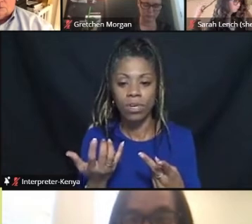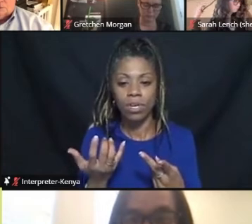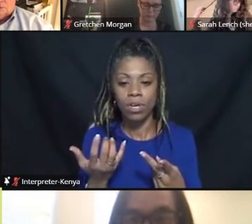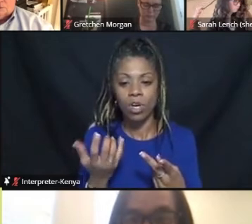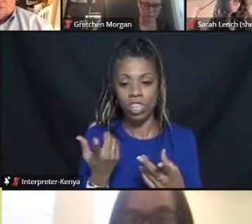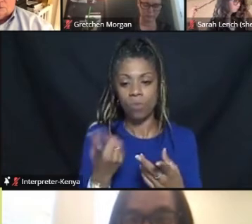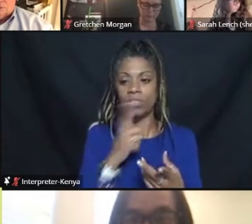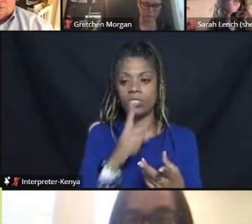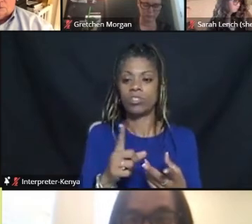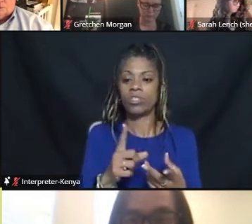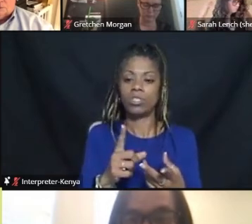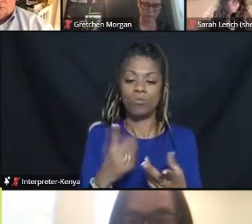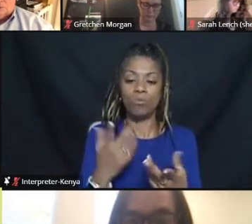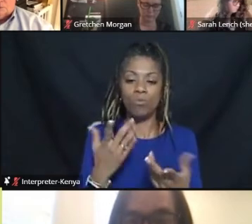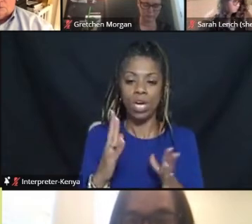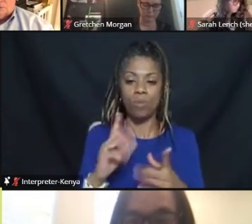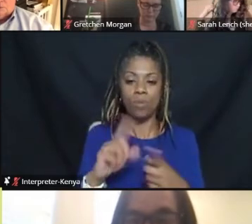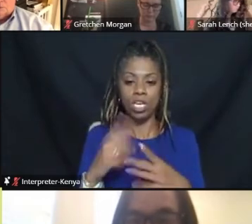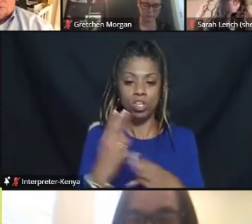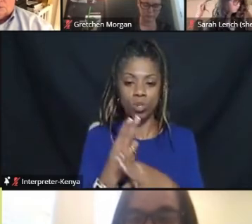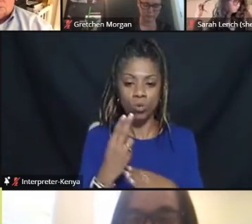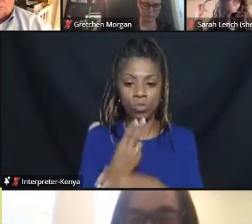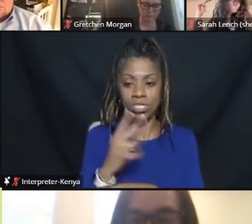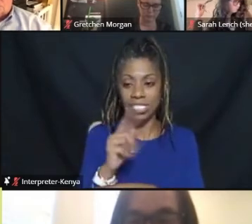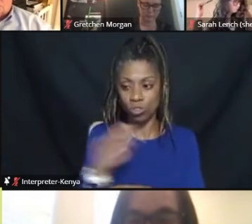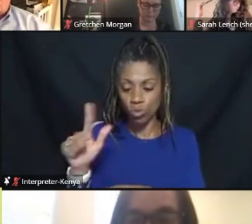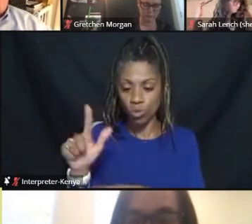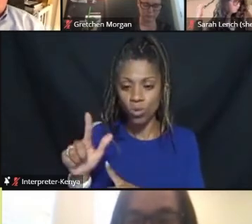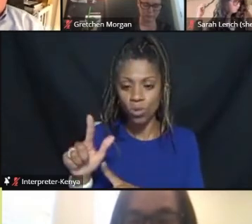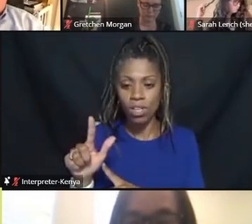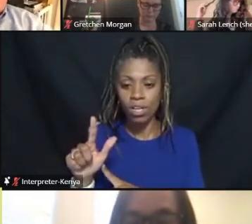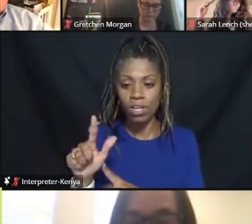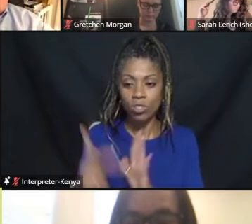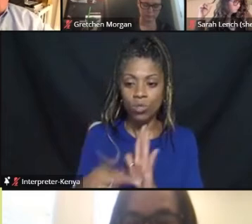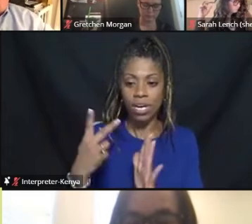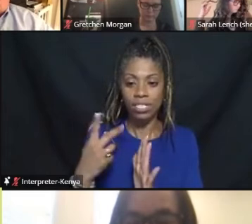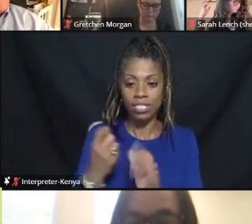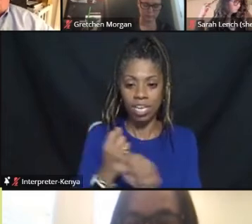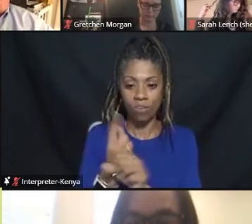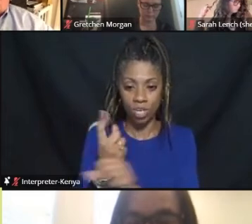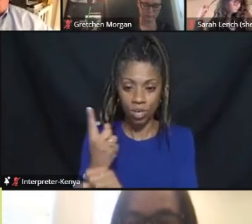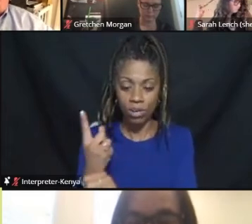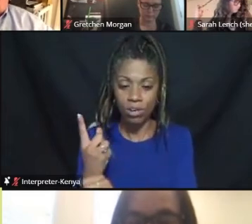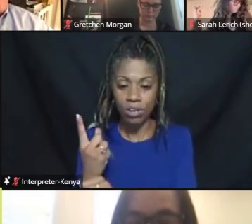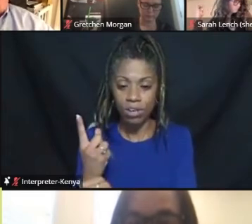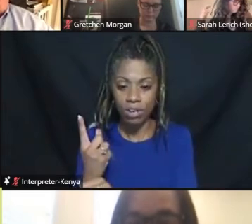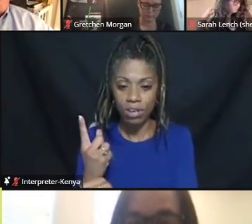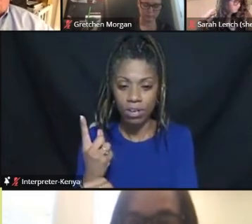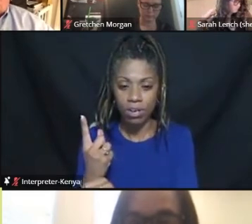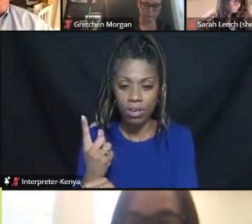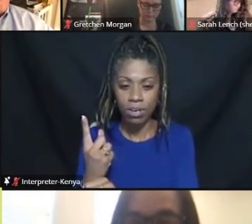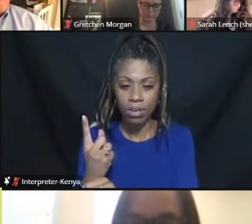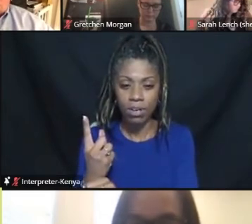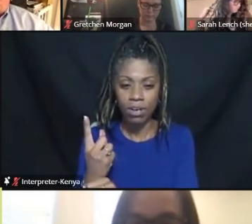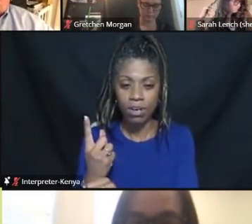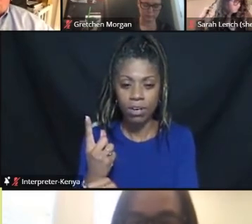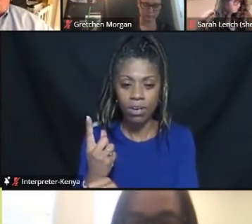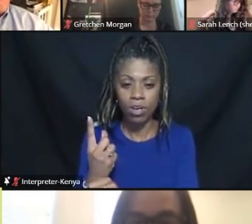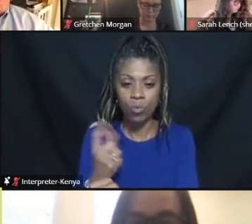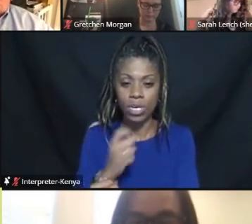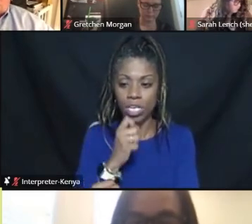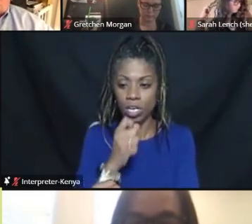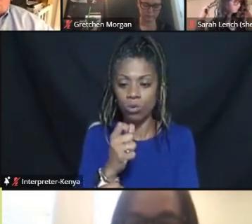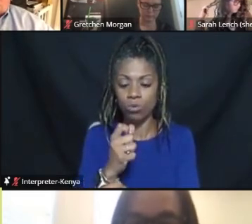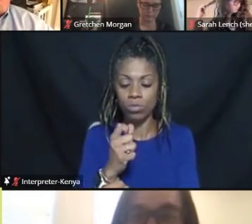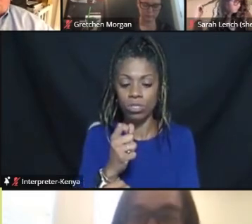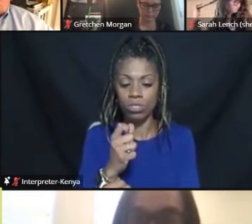in the district. We do that twice a year, and I think the key here is we don't do it to schools, we do it